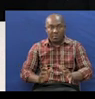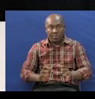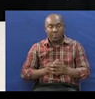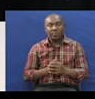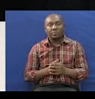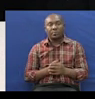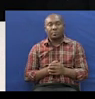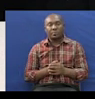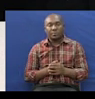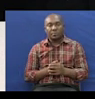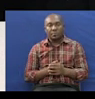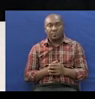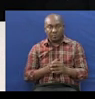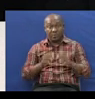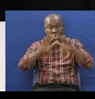for the shape